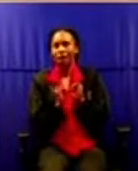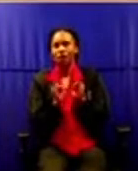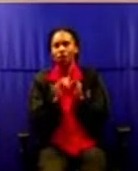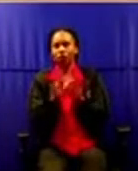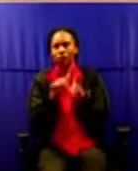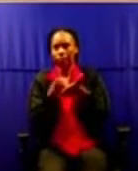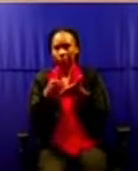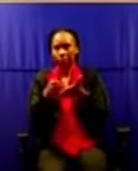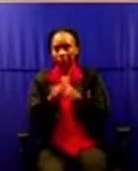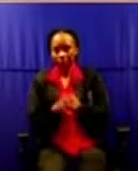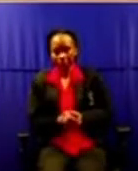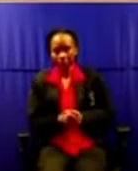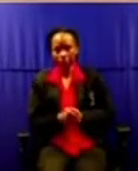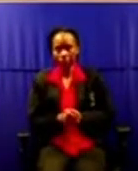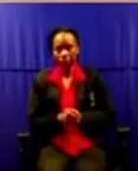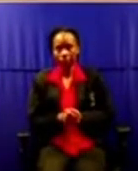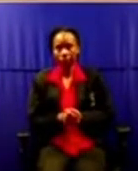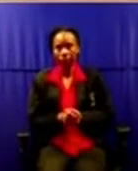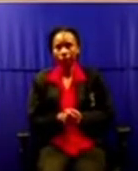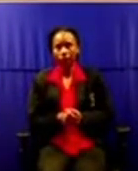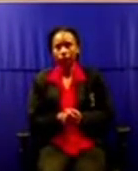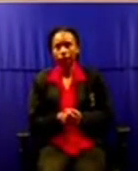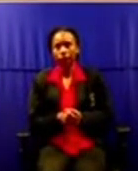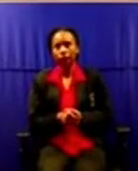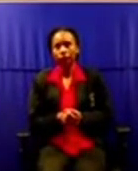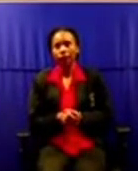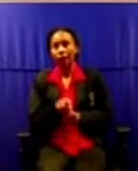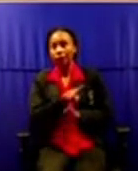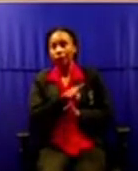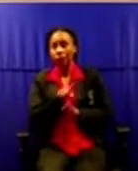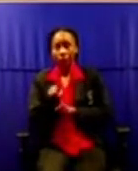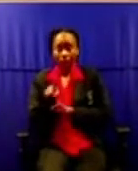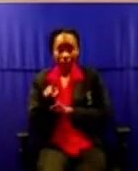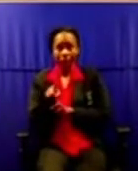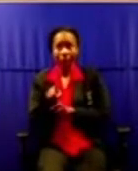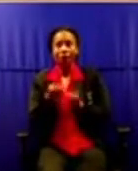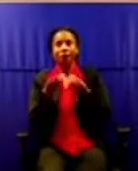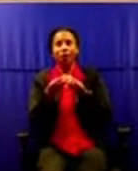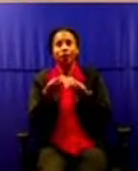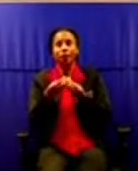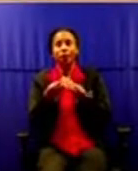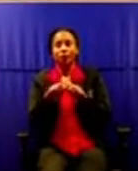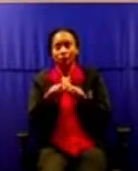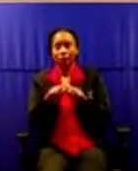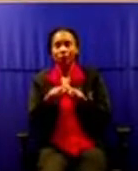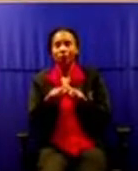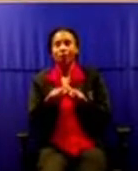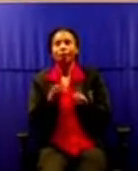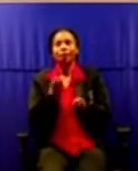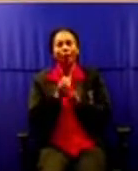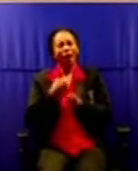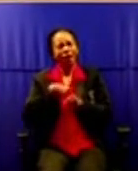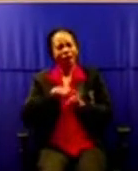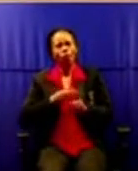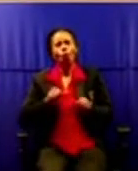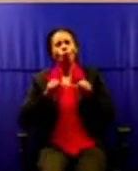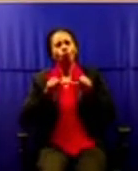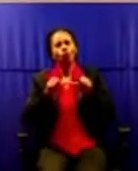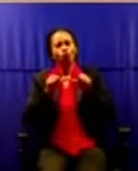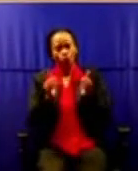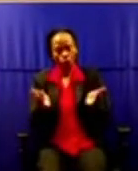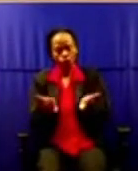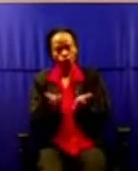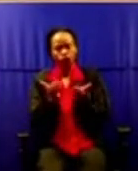It is these green shoots that we must now continue to nurture as we steer the